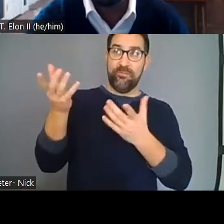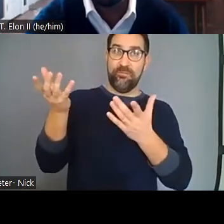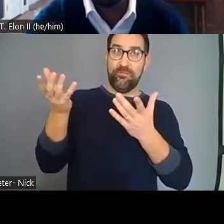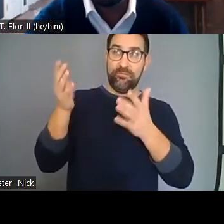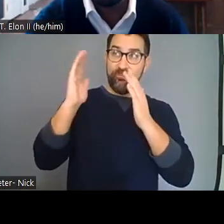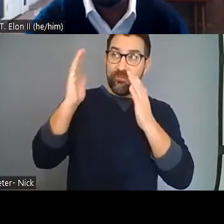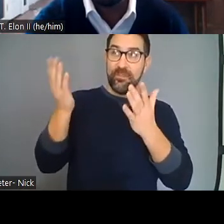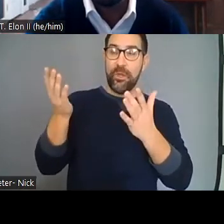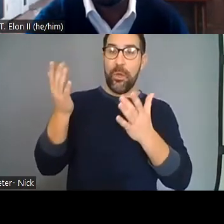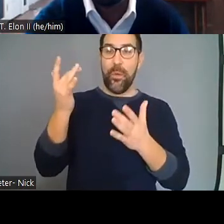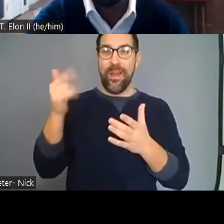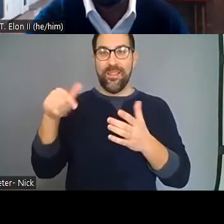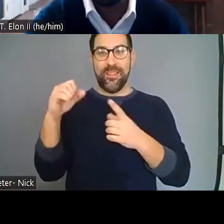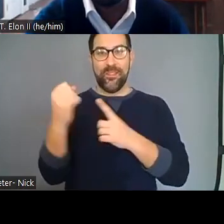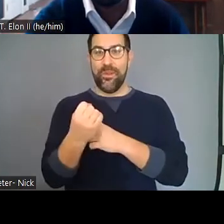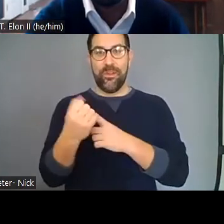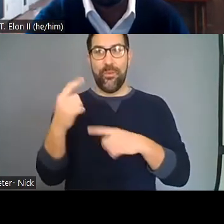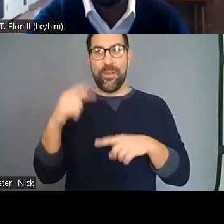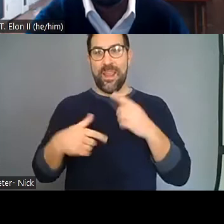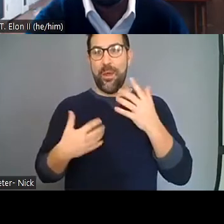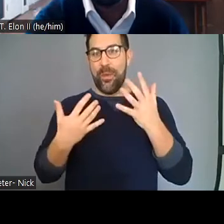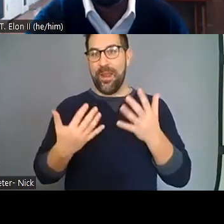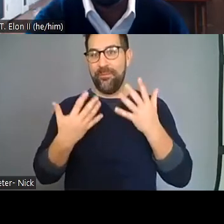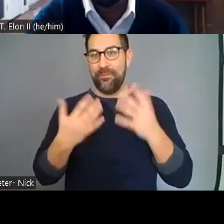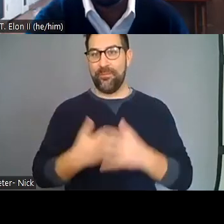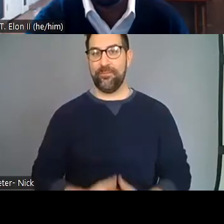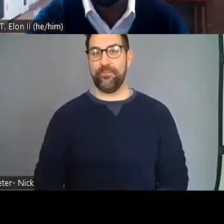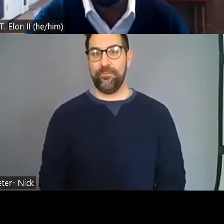because we're in a situation where we cannot wait.